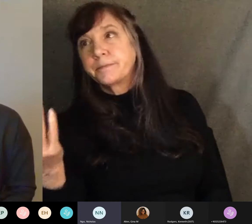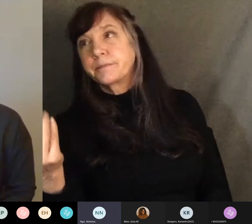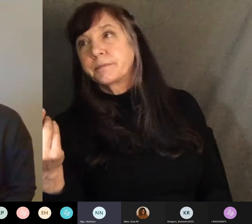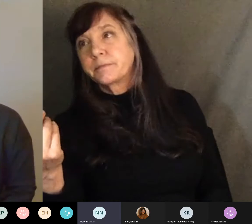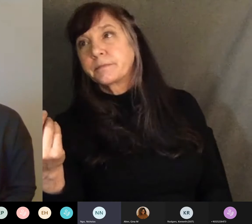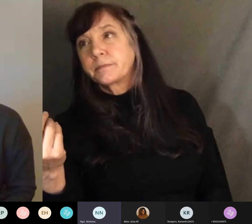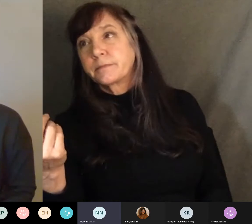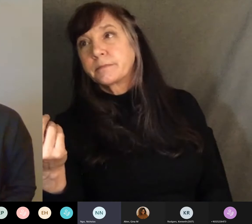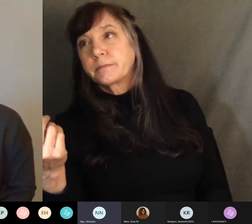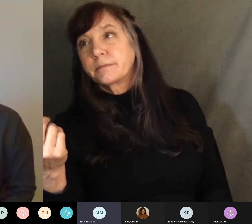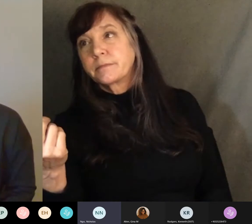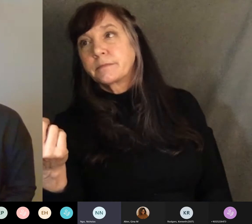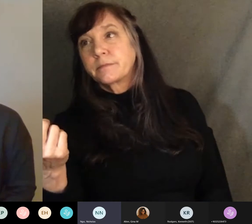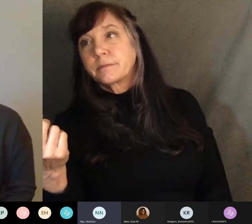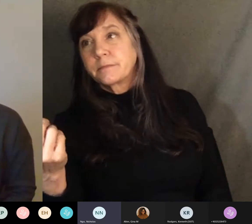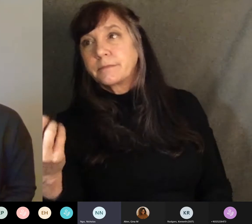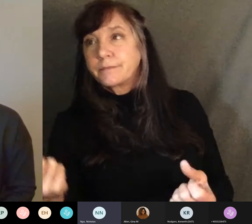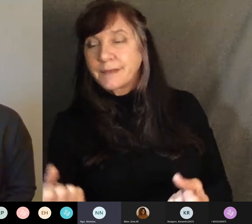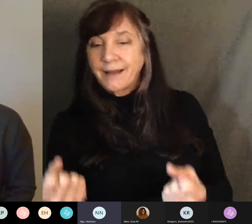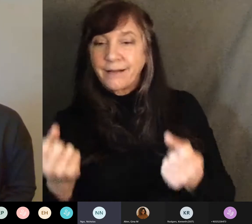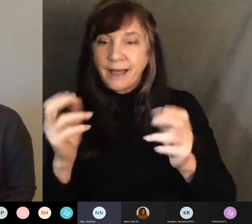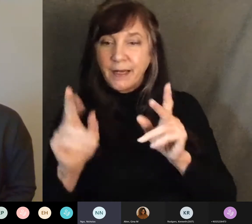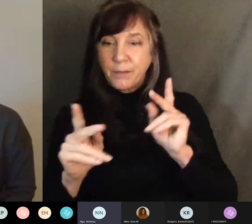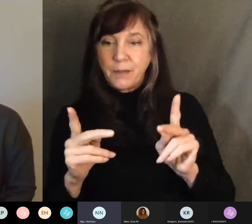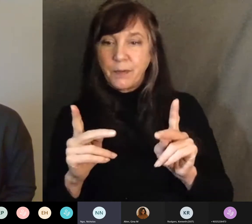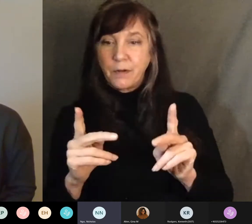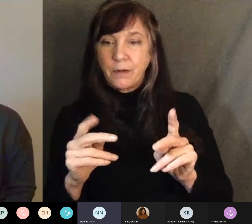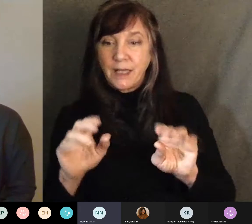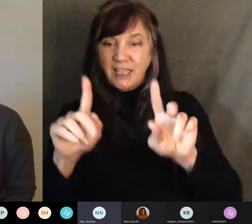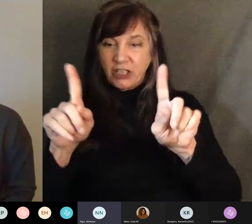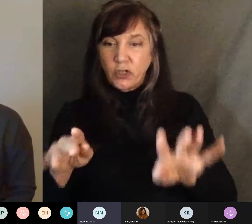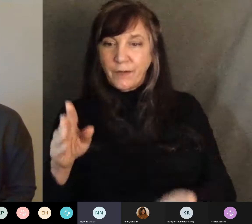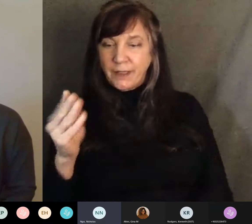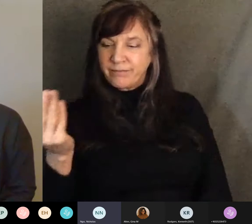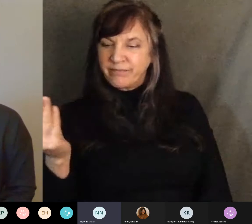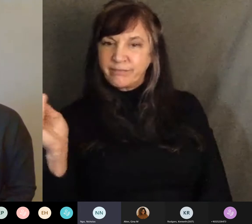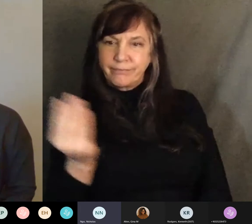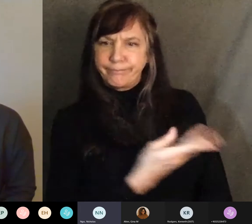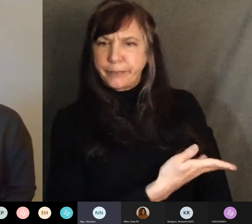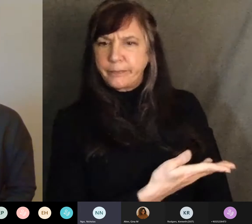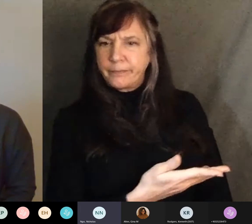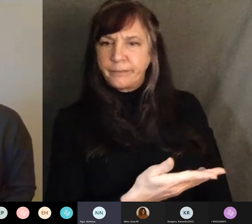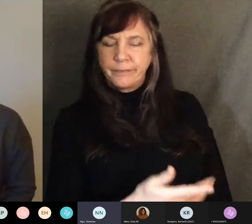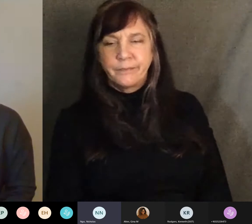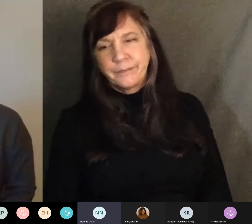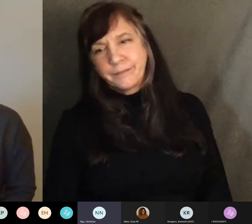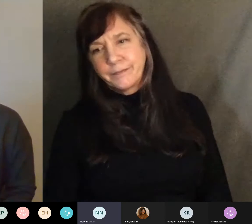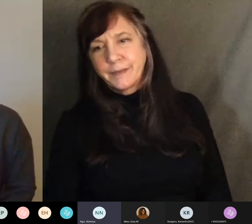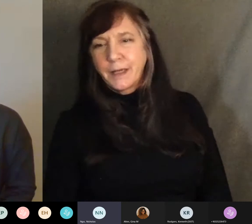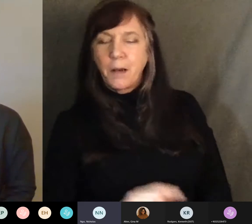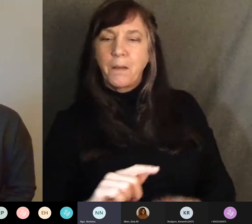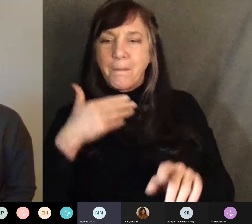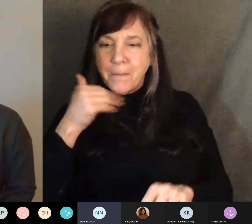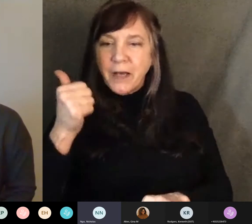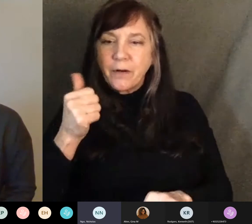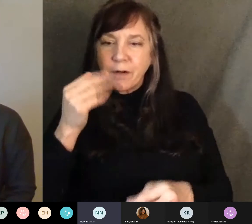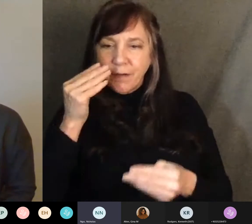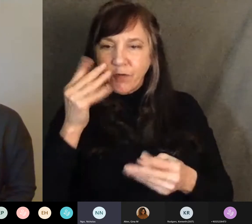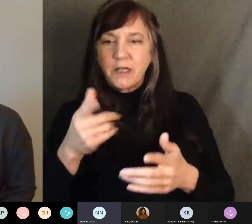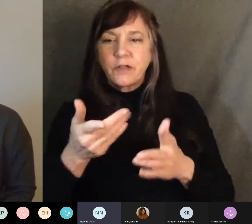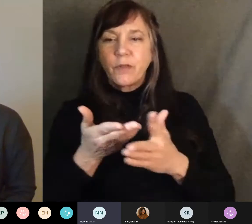of folks typically prefer not to do surveys, and then a lot of good information comes from these conversations. So NCR